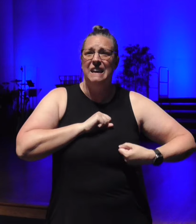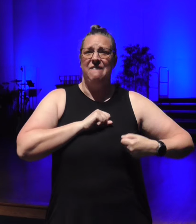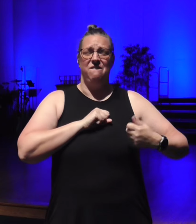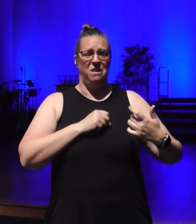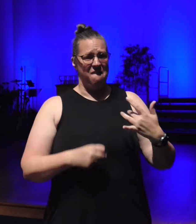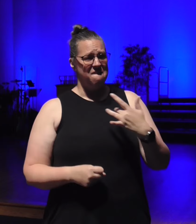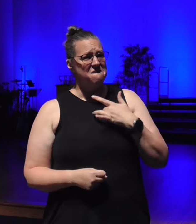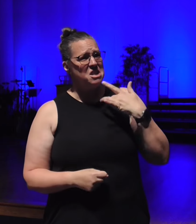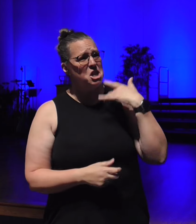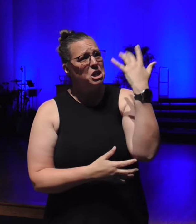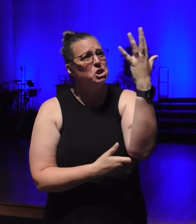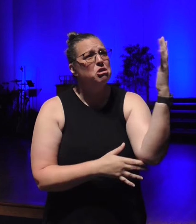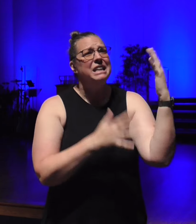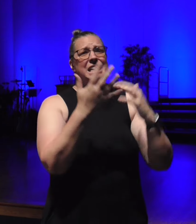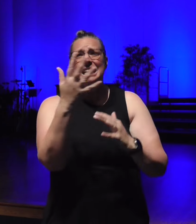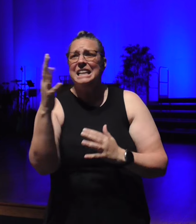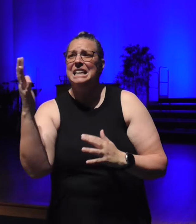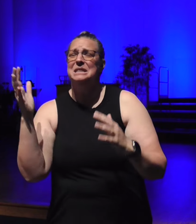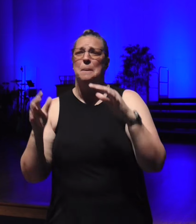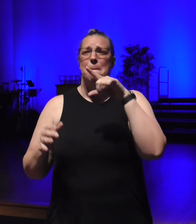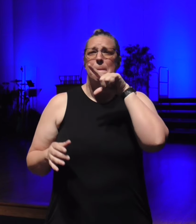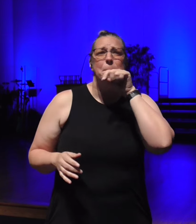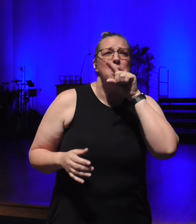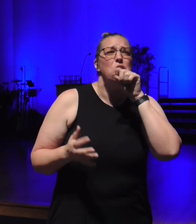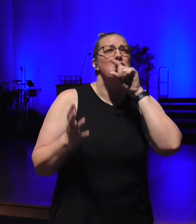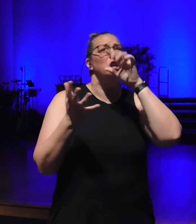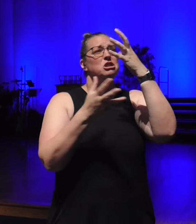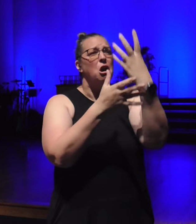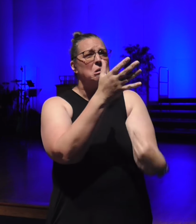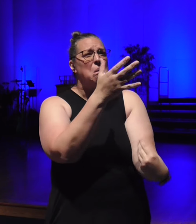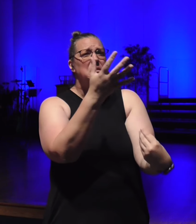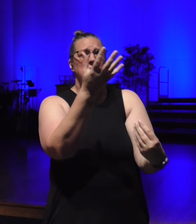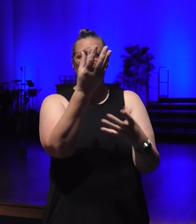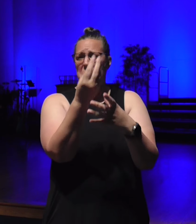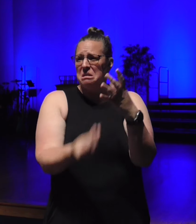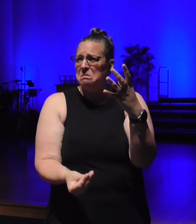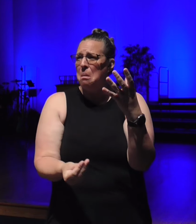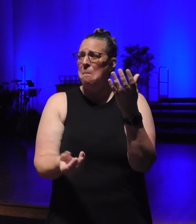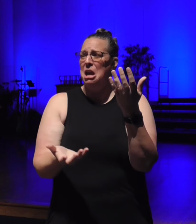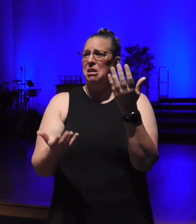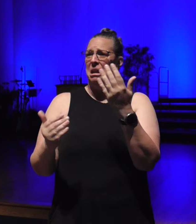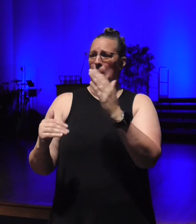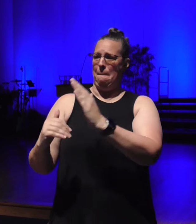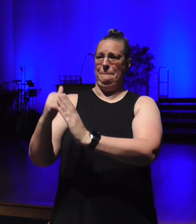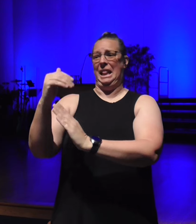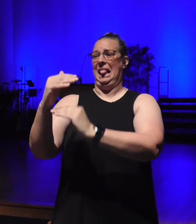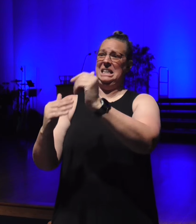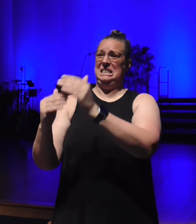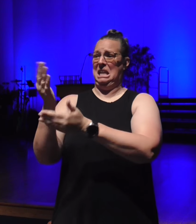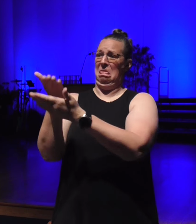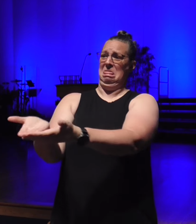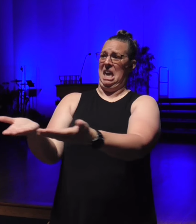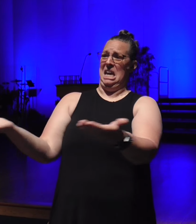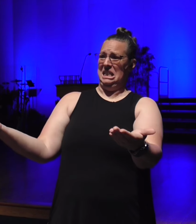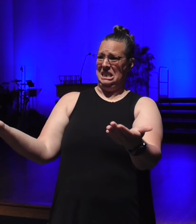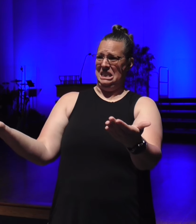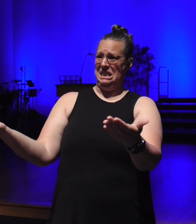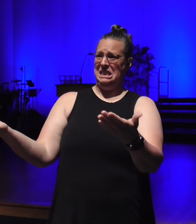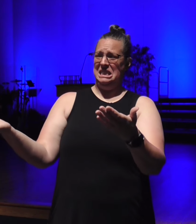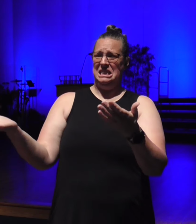the trees and the birds were being sacrificed and disappearing as modernity was clear-cutting a path through